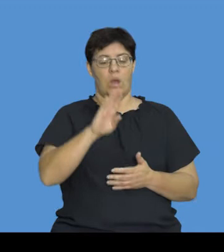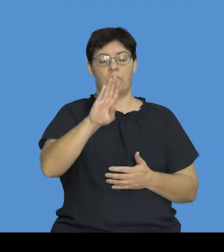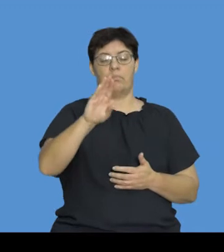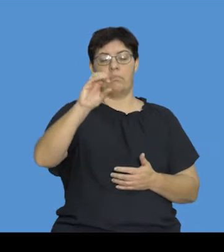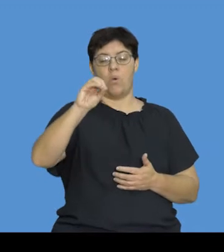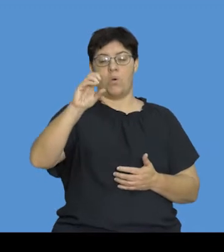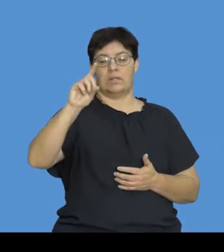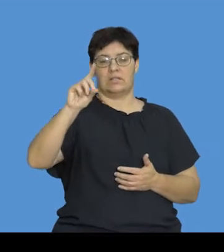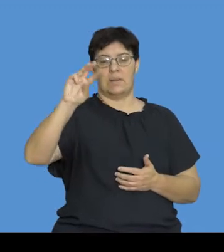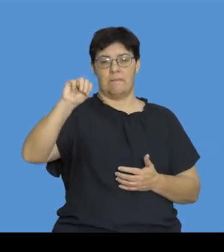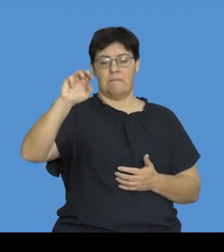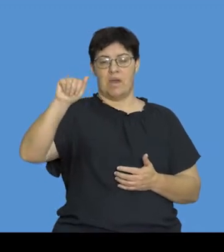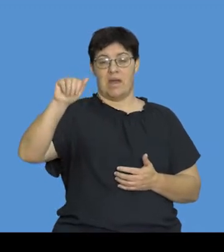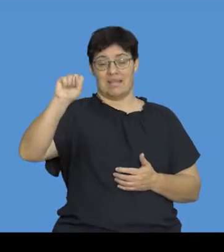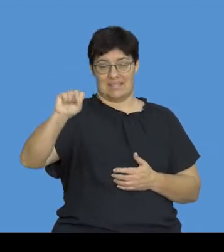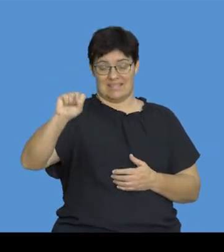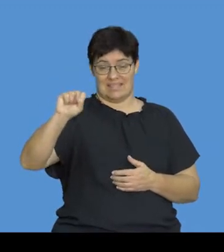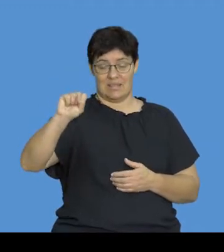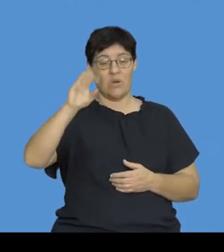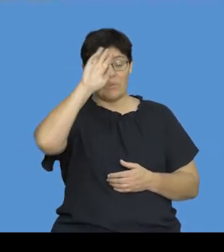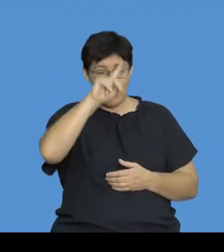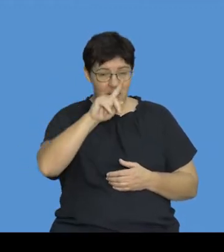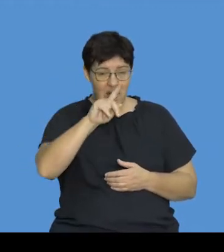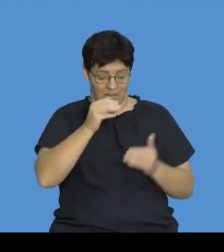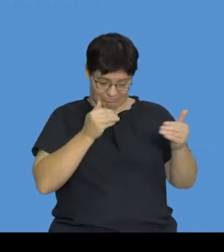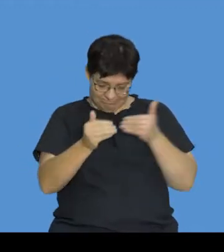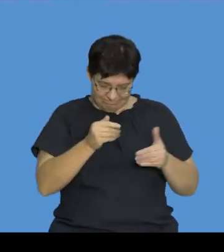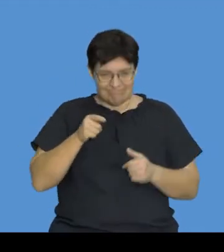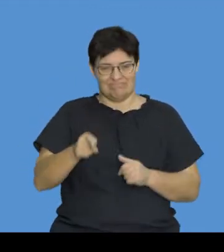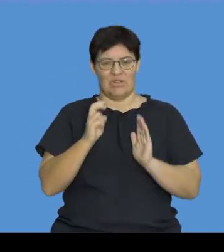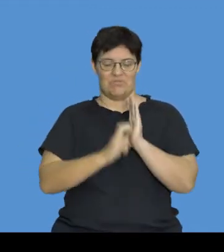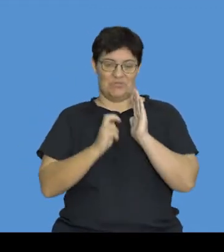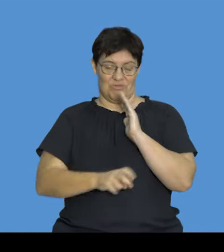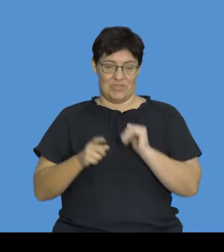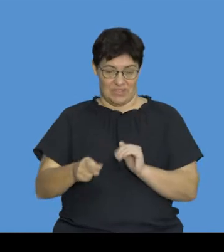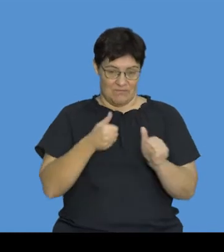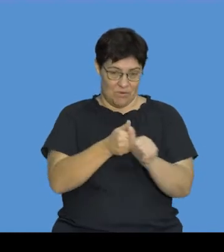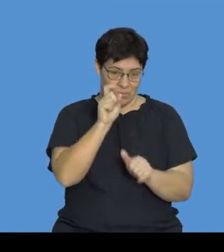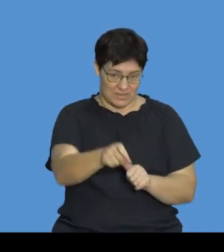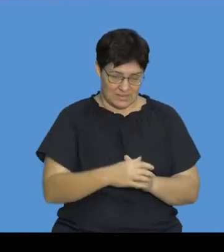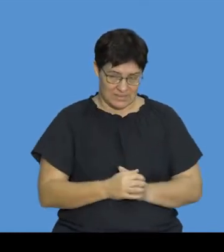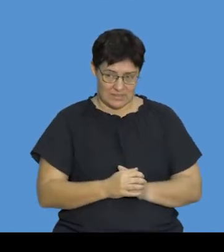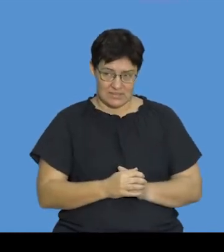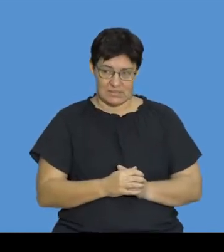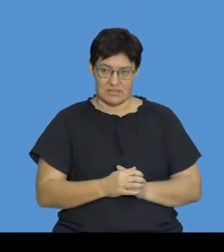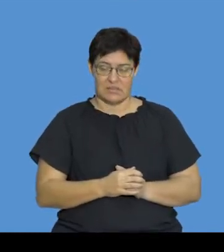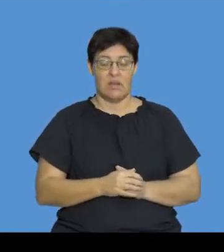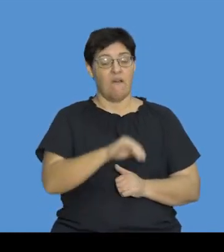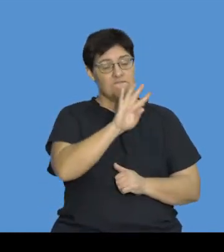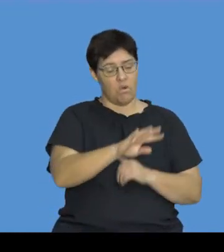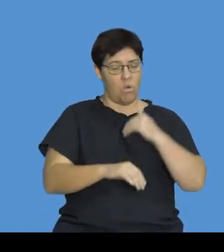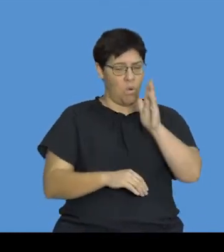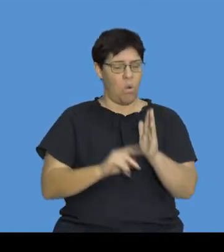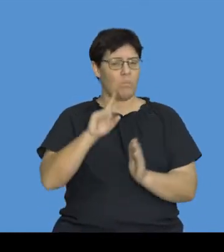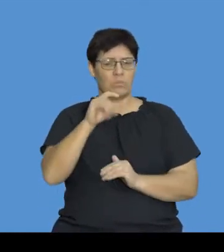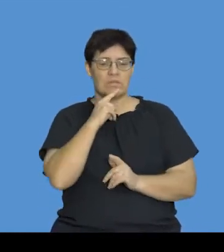Because remember, everything that has to do with numbers is governed by board mass. I would say this is 4, and then board mass says you must work out